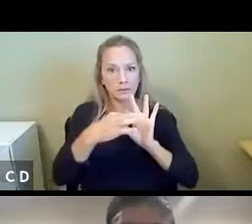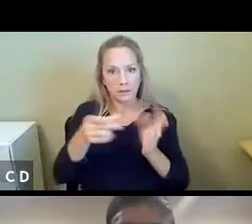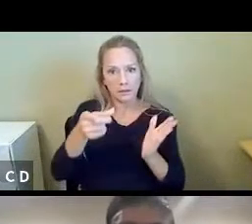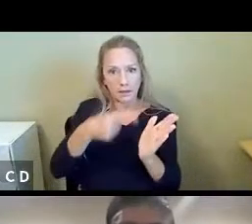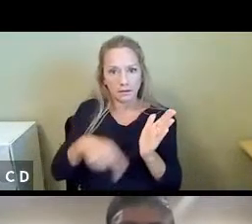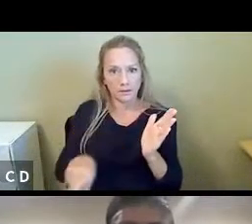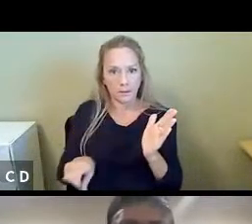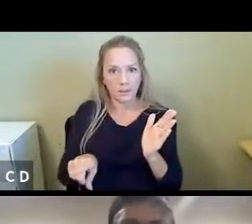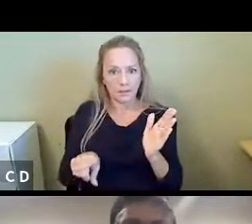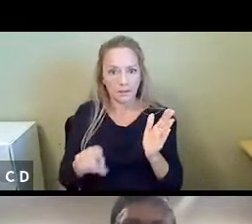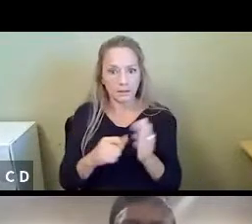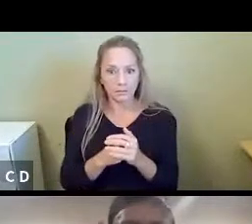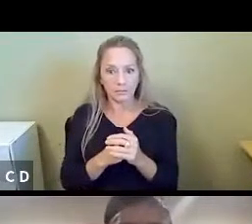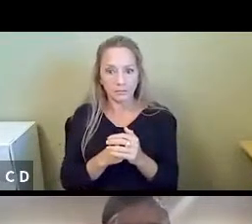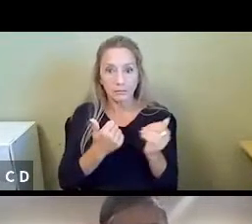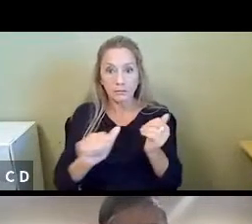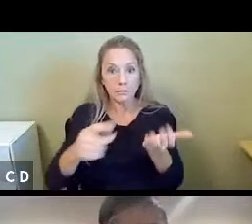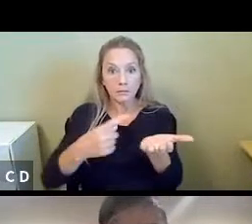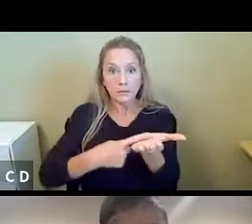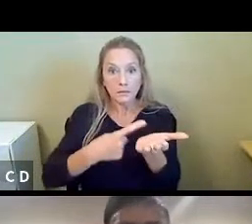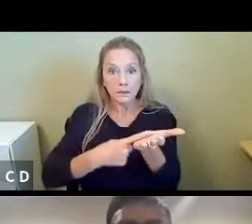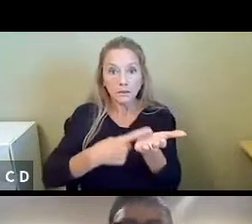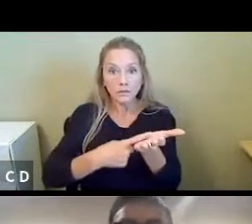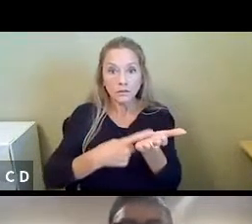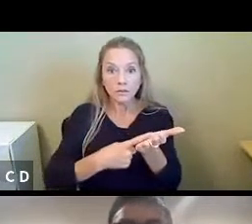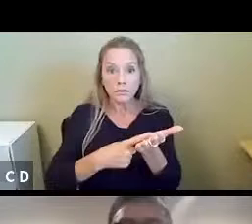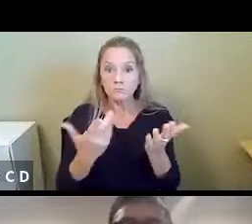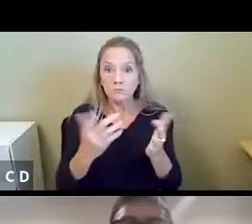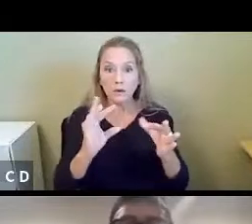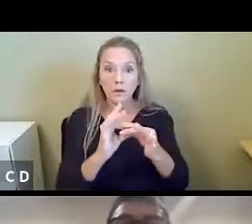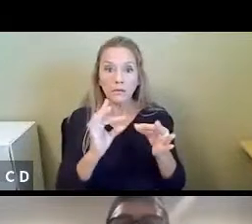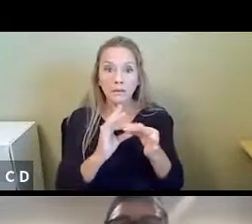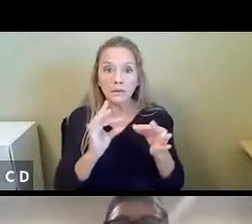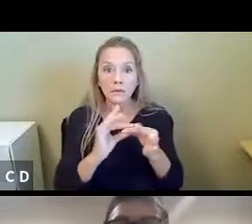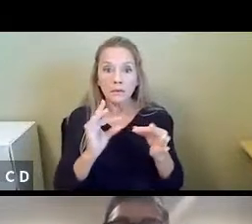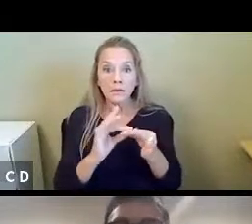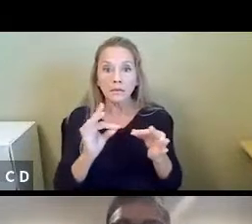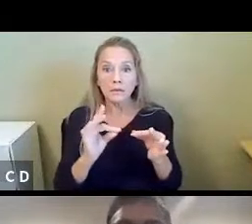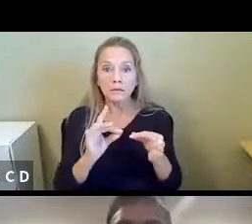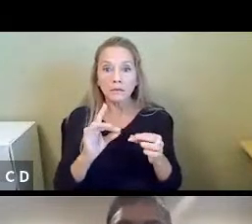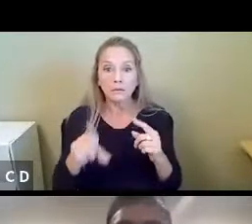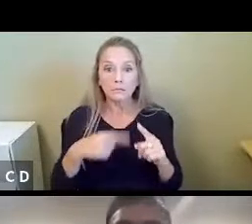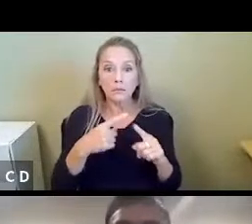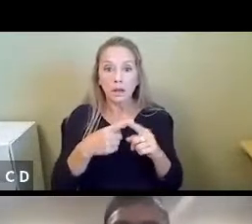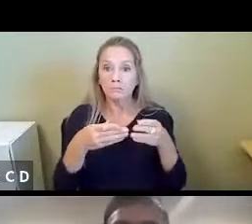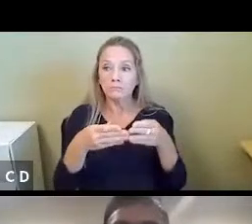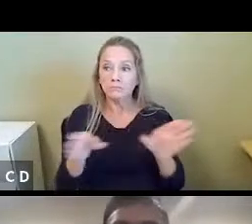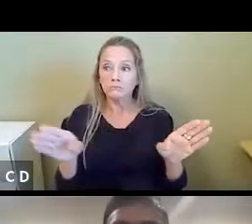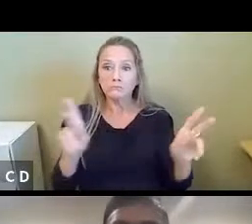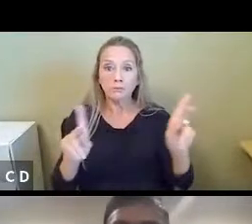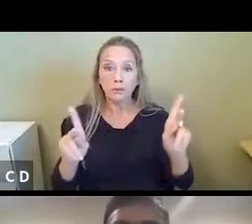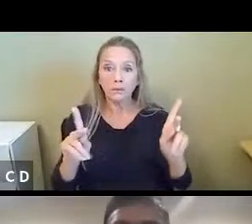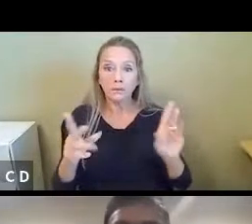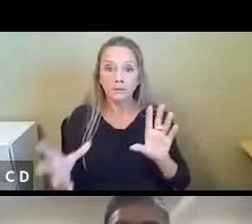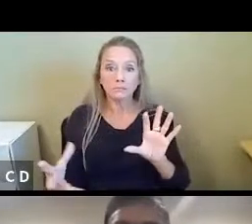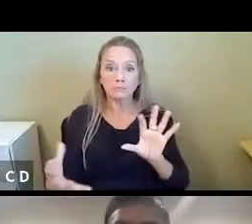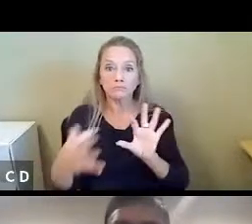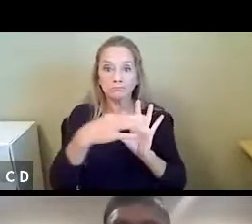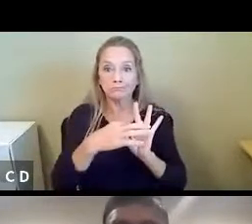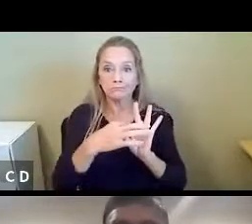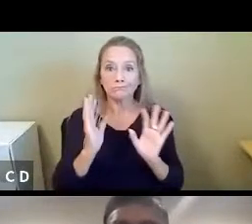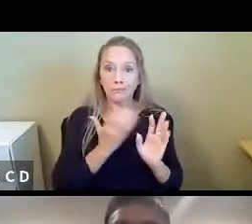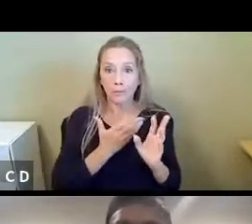at this point. Any discussion or any comments about the public discussion forum?